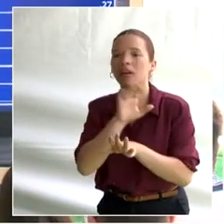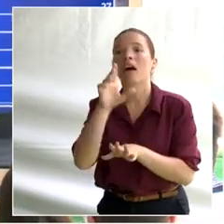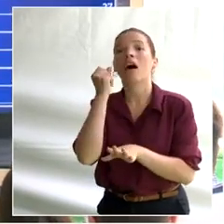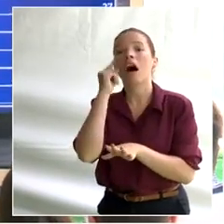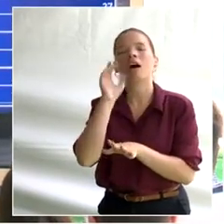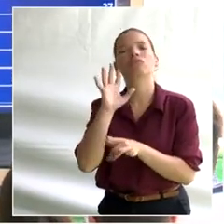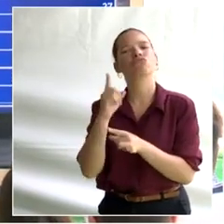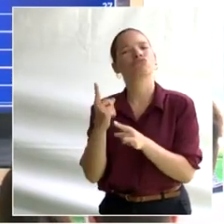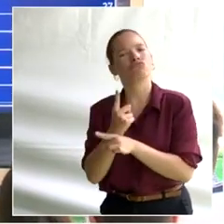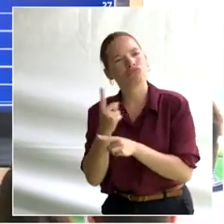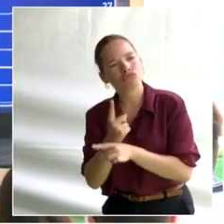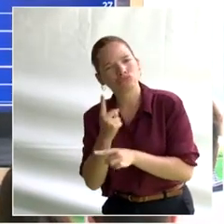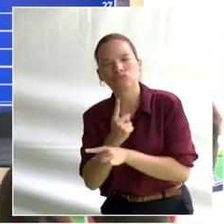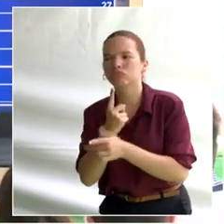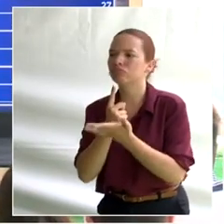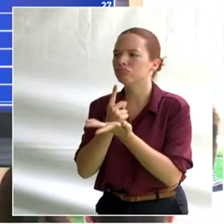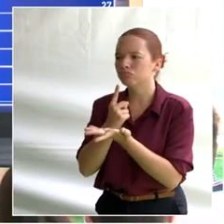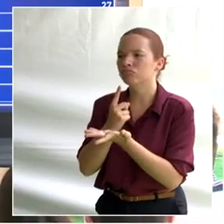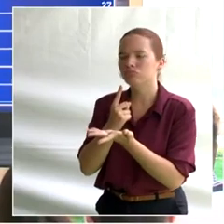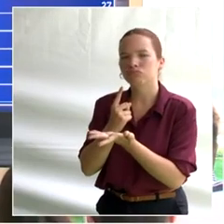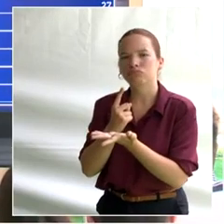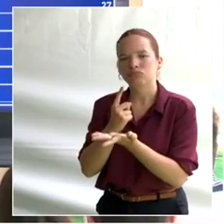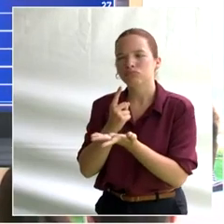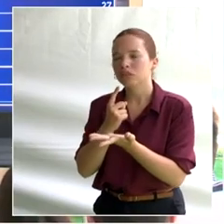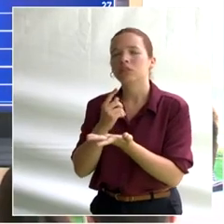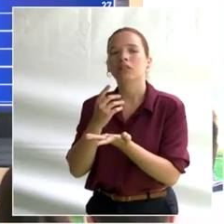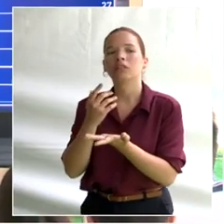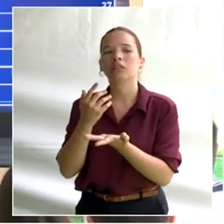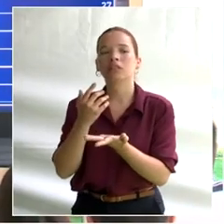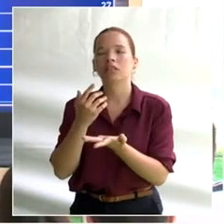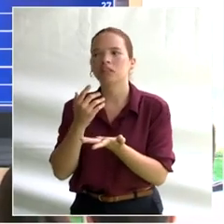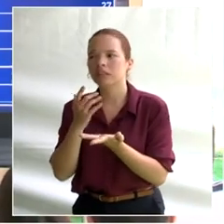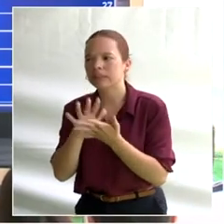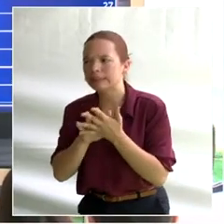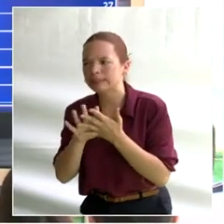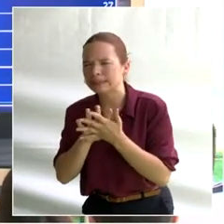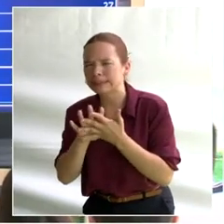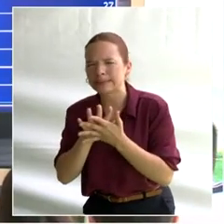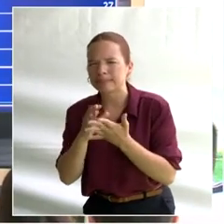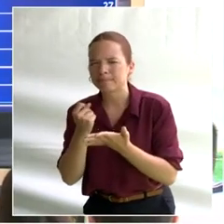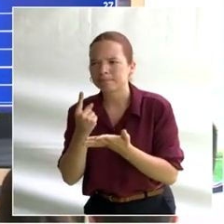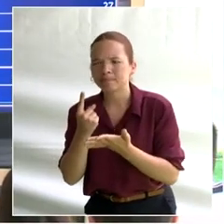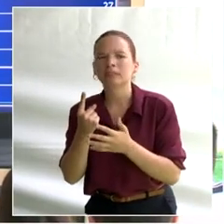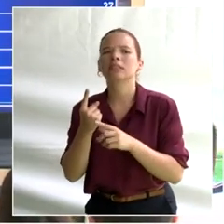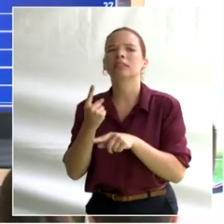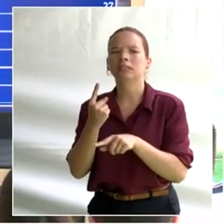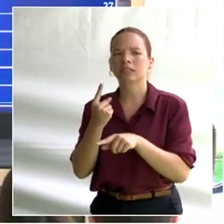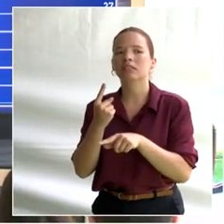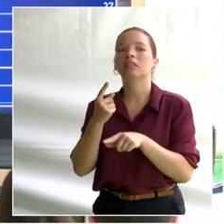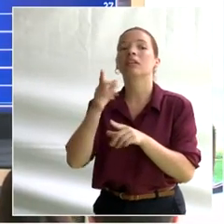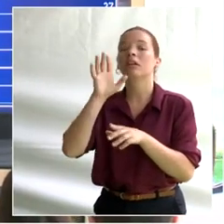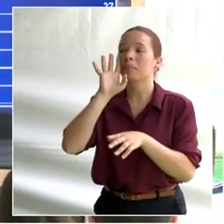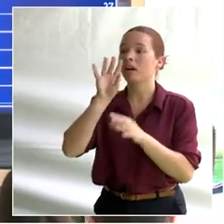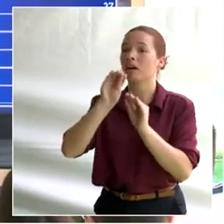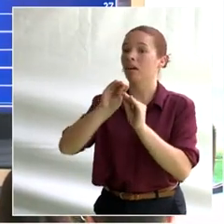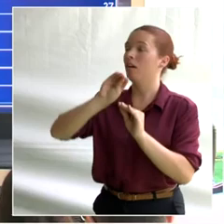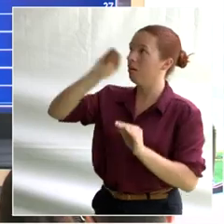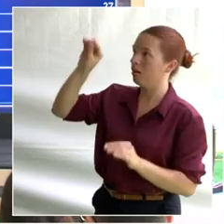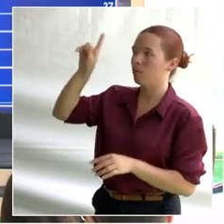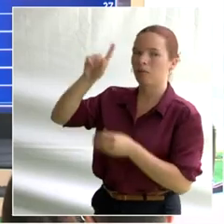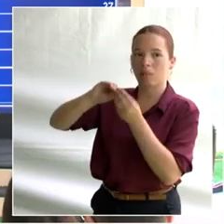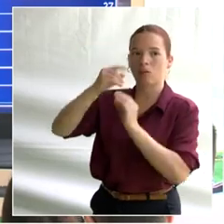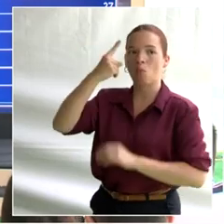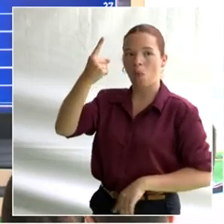first chip is seat number 1 that will go on line 1, and that's Jessica